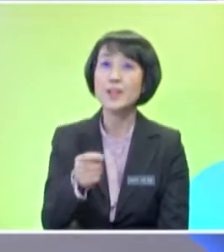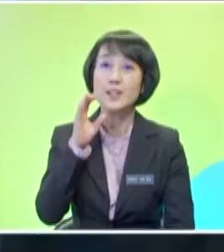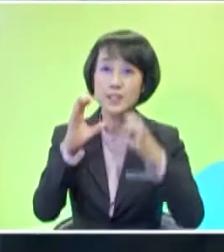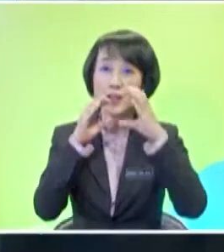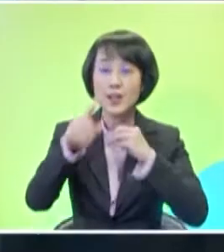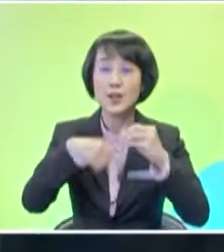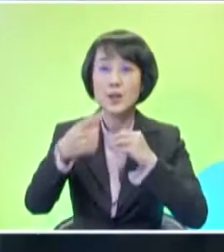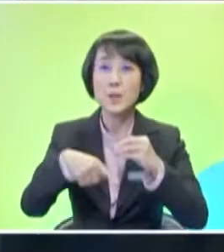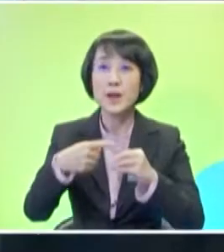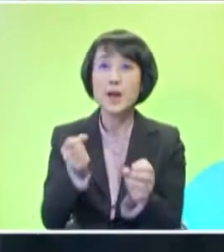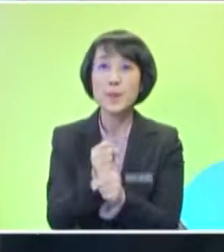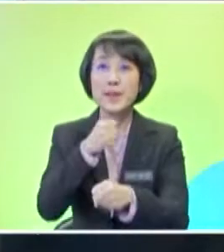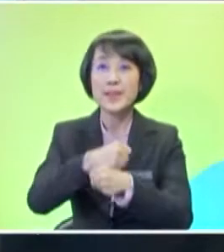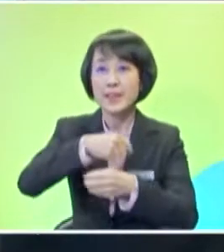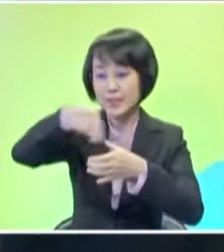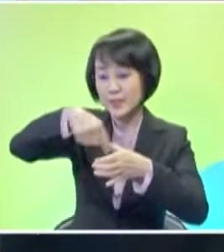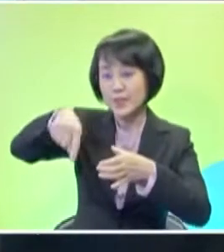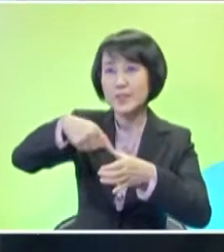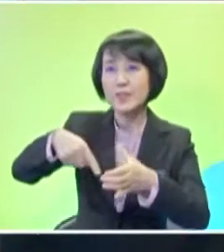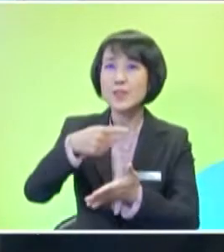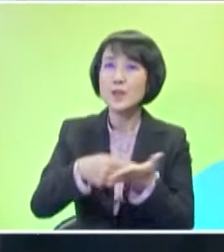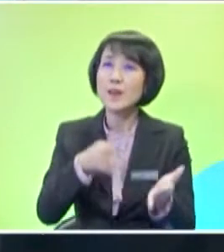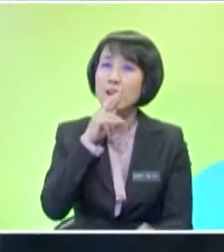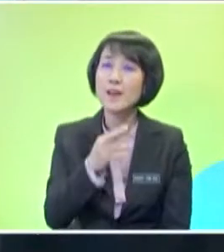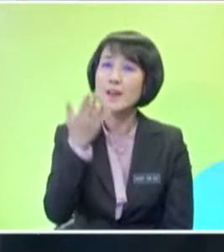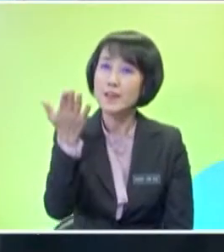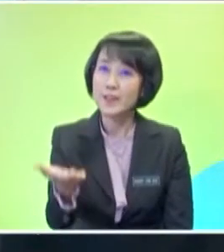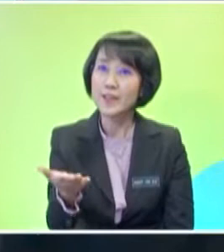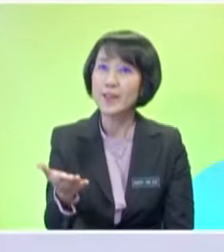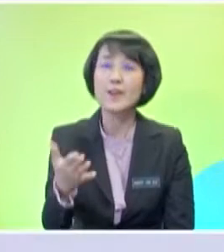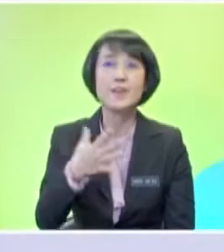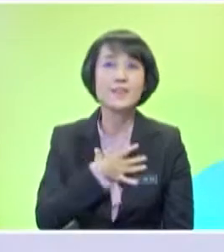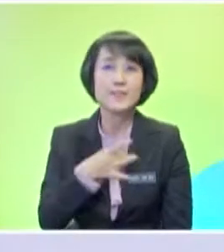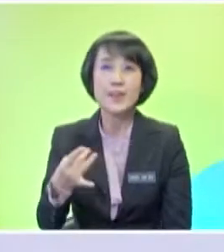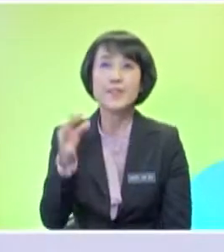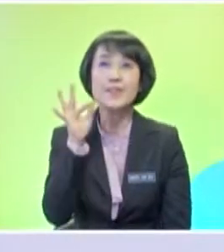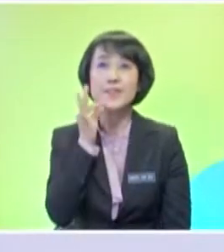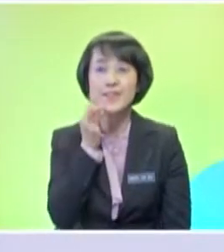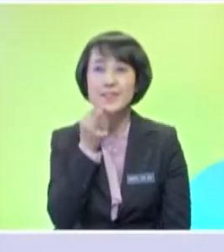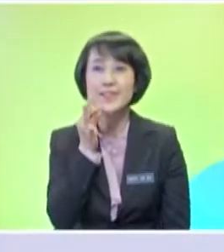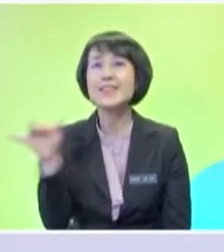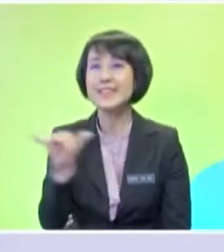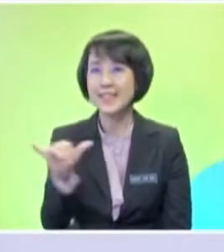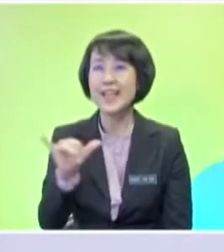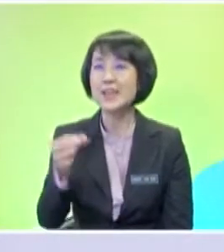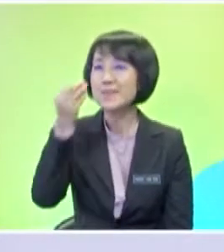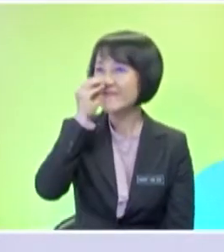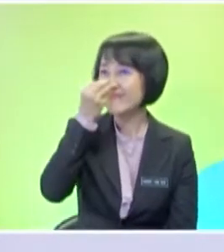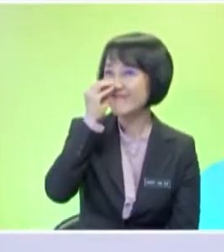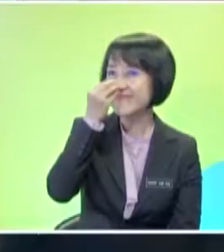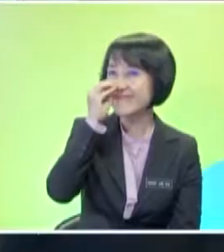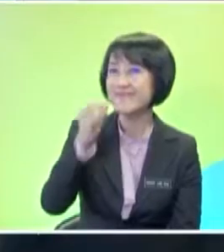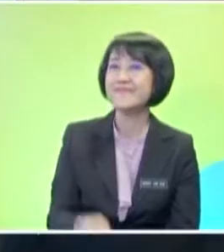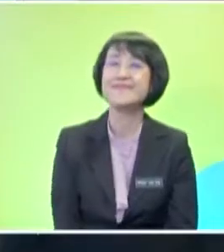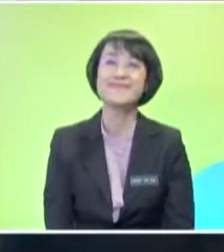what about you? What are your favorite fruits? My favorite fruit is strawberry also. Strawberry also? Yes. Yay, treat